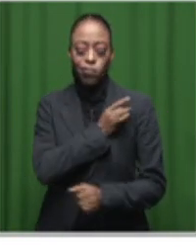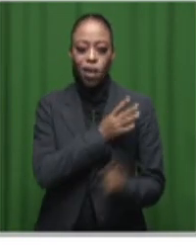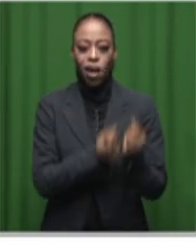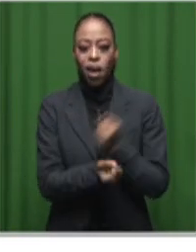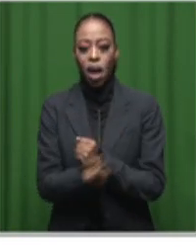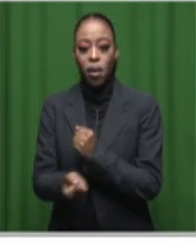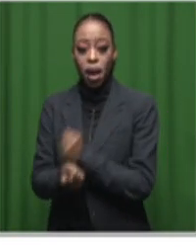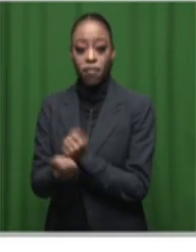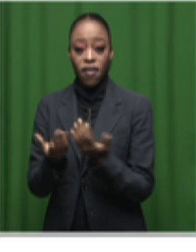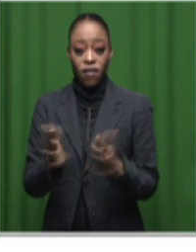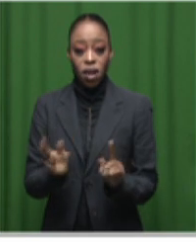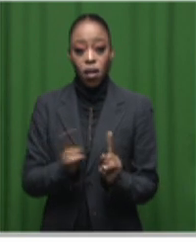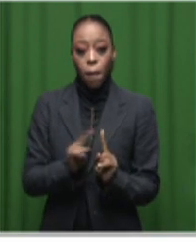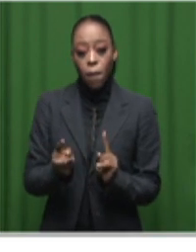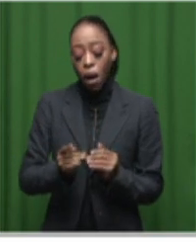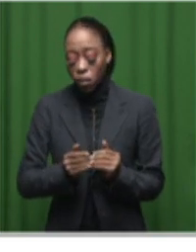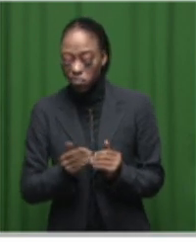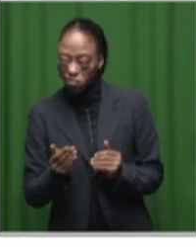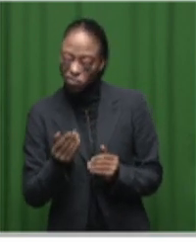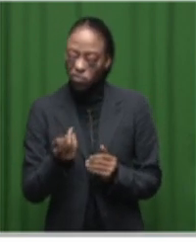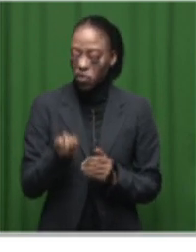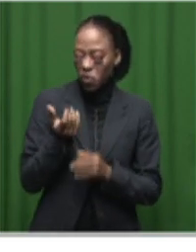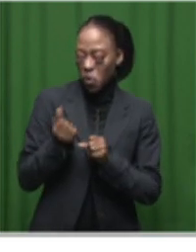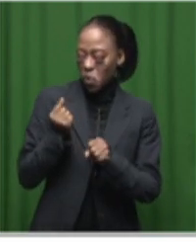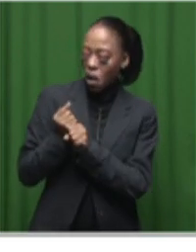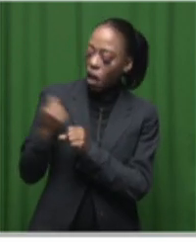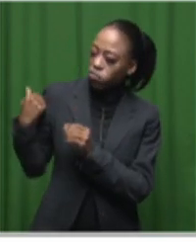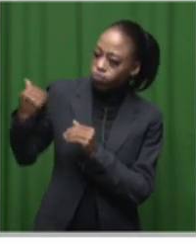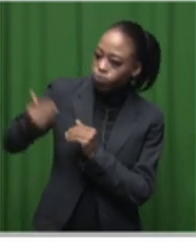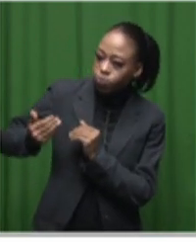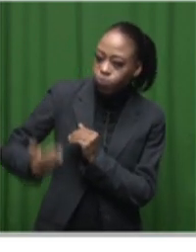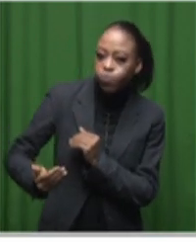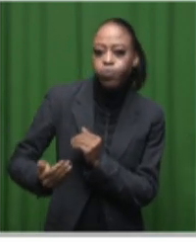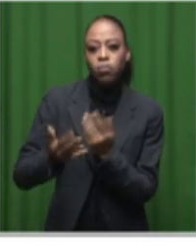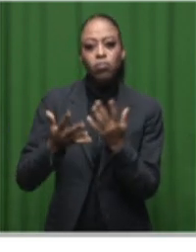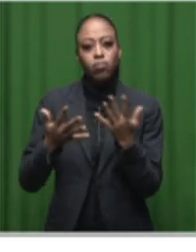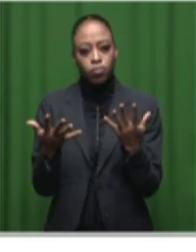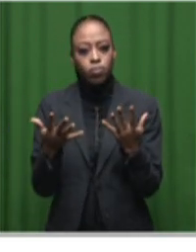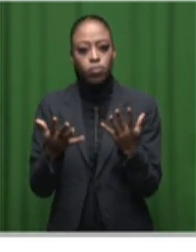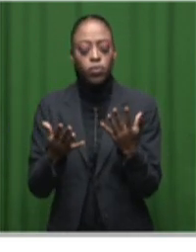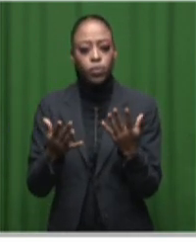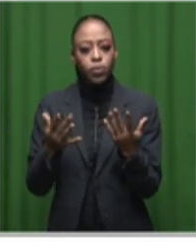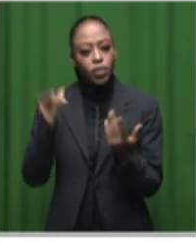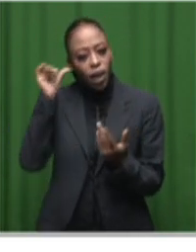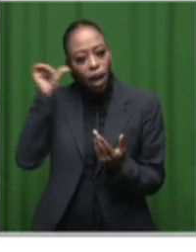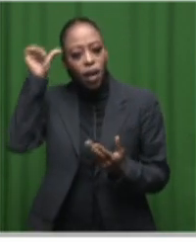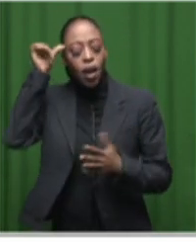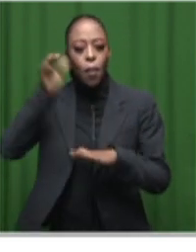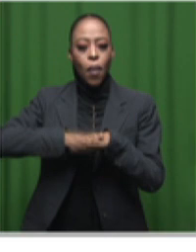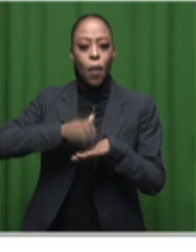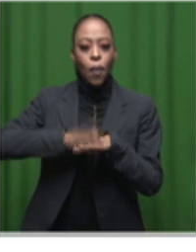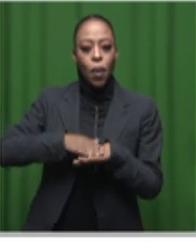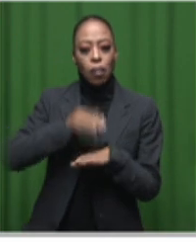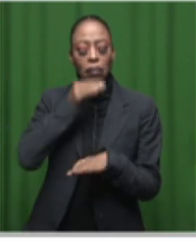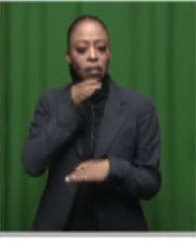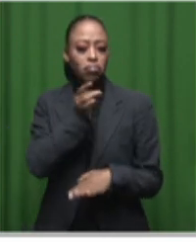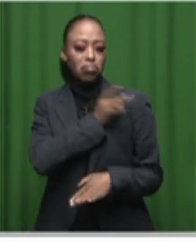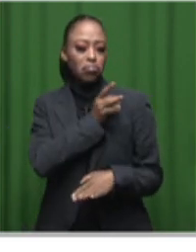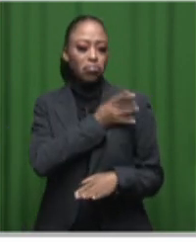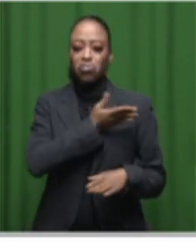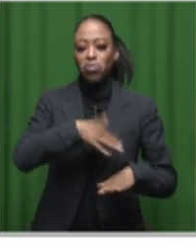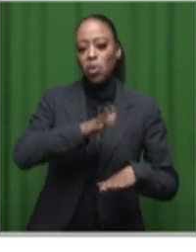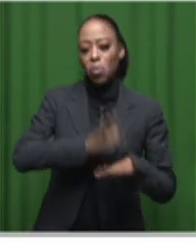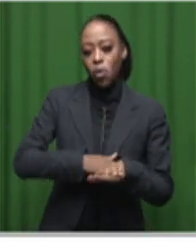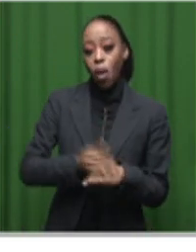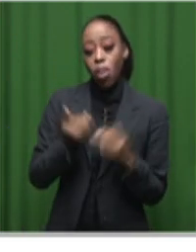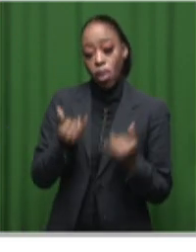intimidation. But it seems like in the last few years, we grew up, and the intimidation and the working